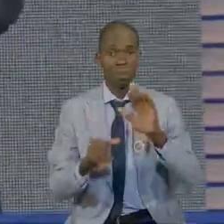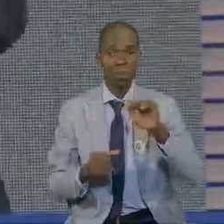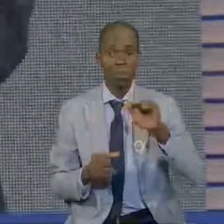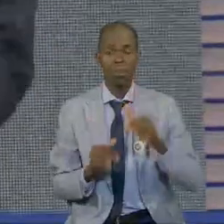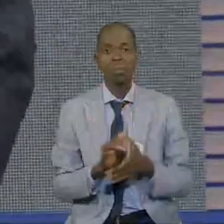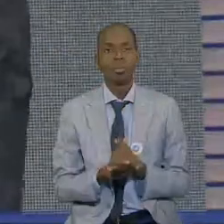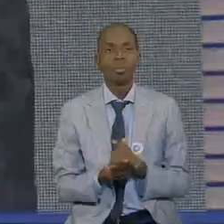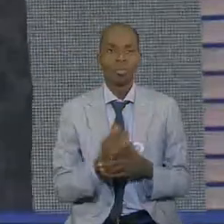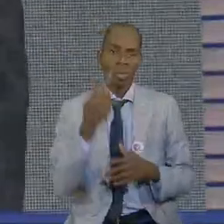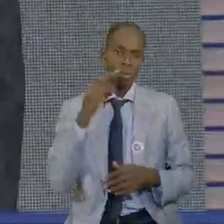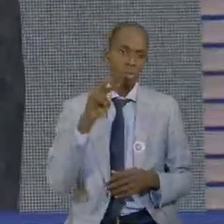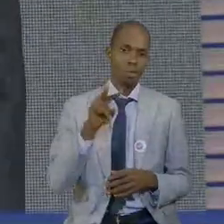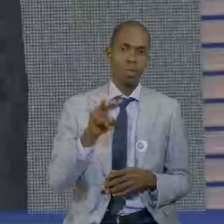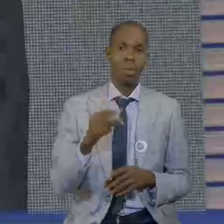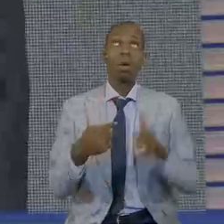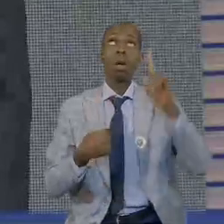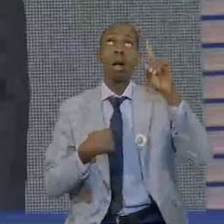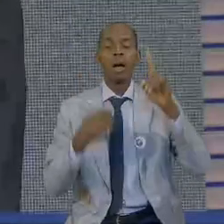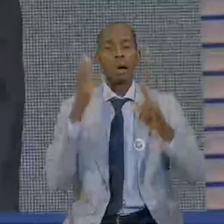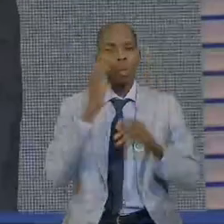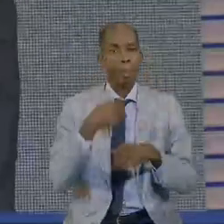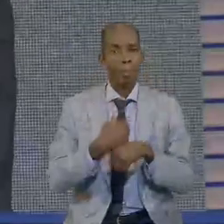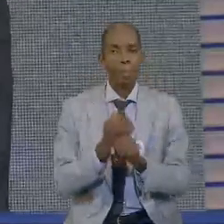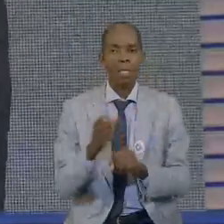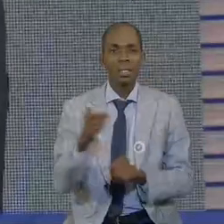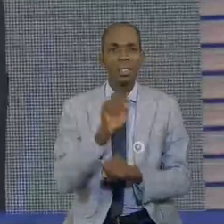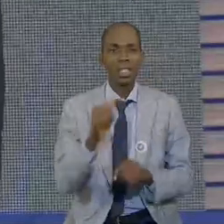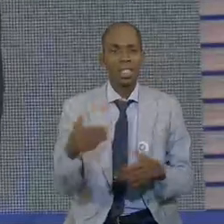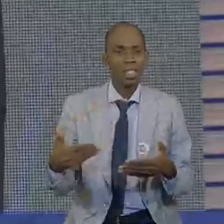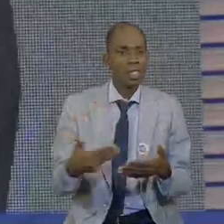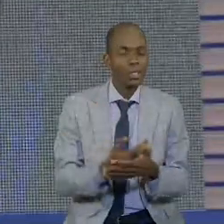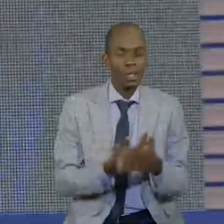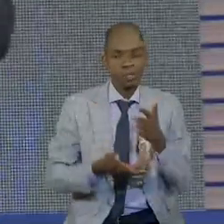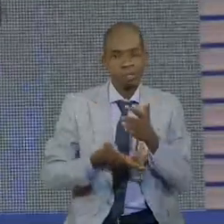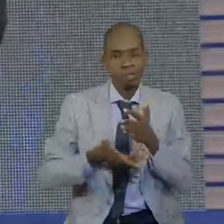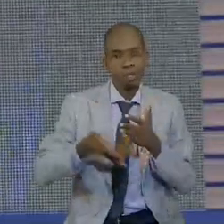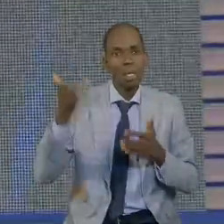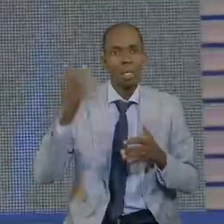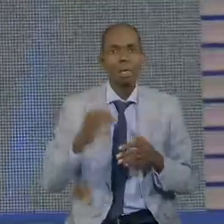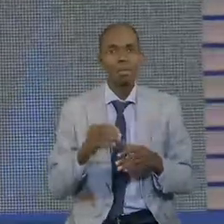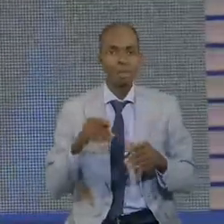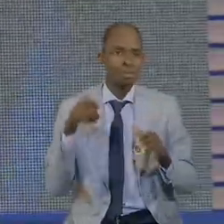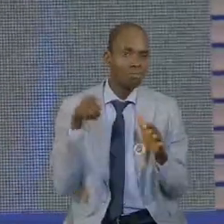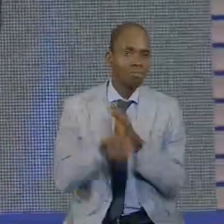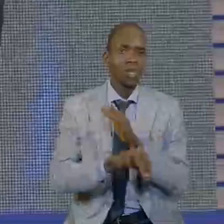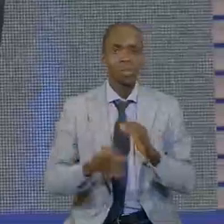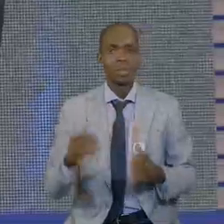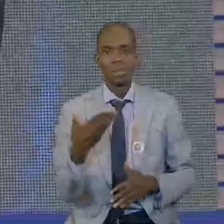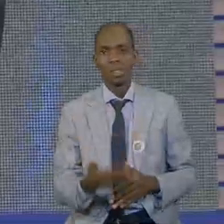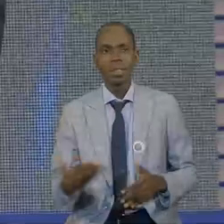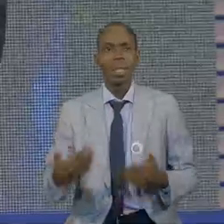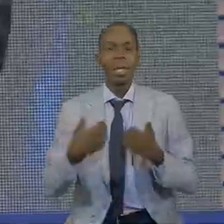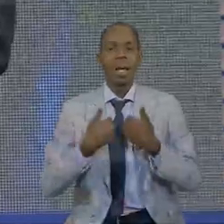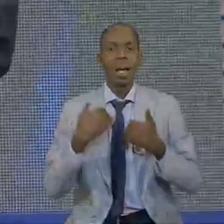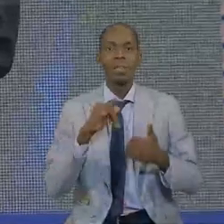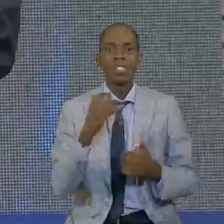15. Behold, I will make thee a new sharp threshing instrument having teeth. Voici, je fais de toi un